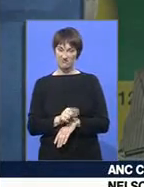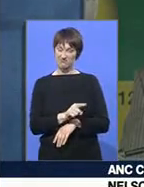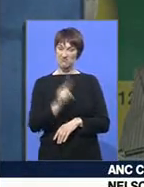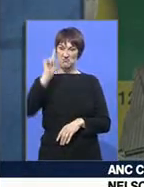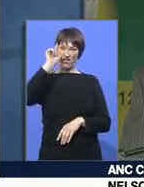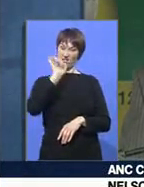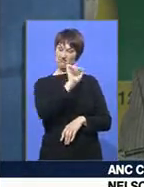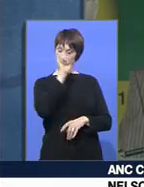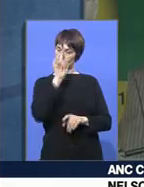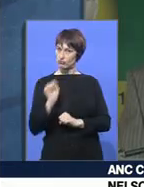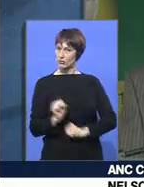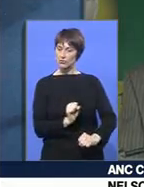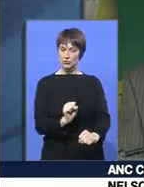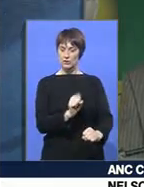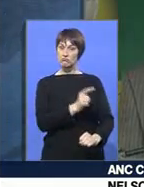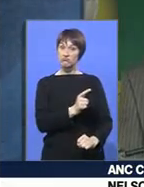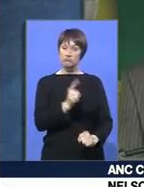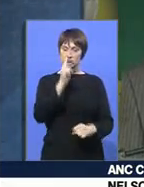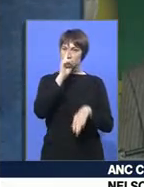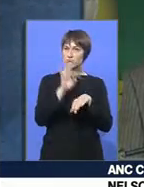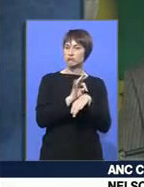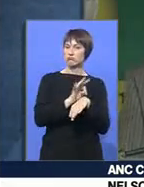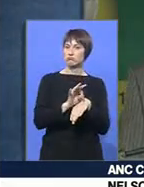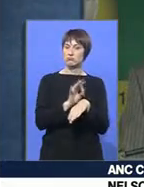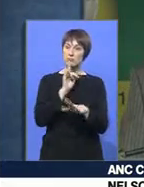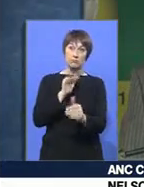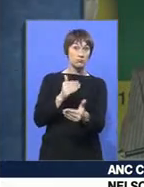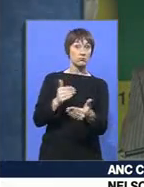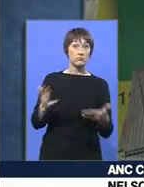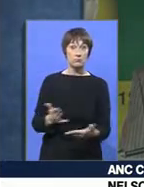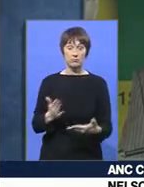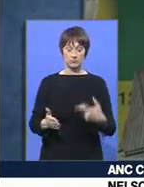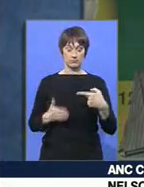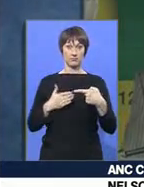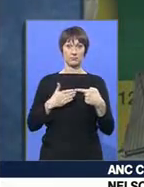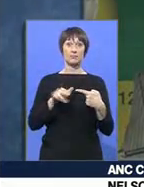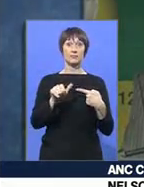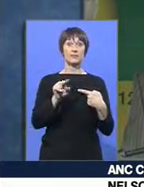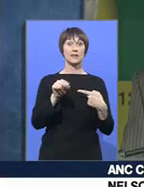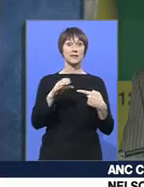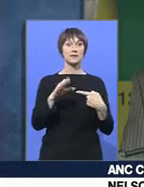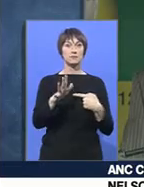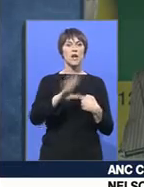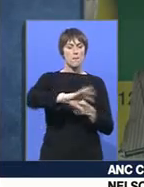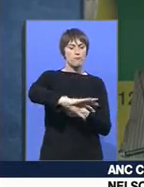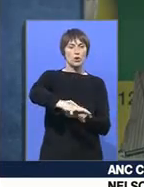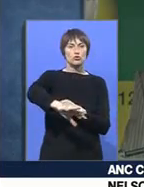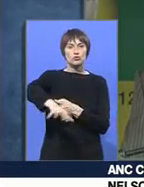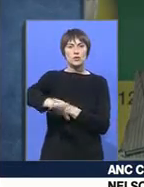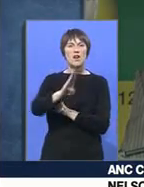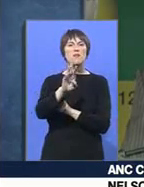strategy proposed the reorganization of the ANC branches